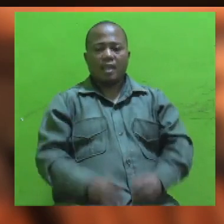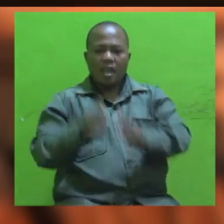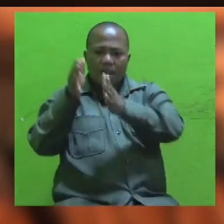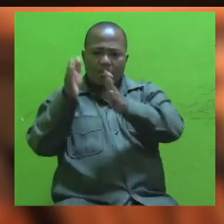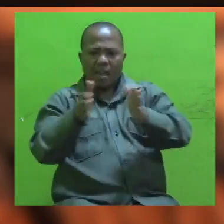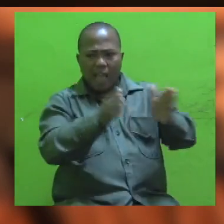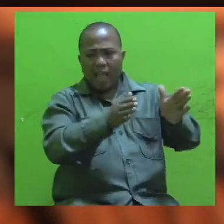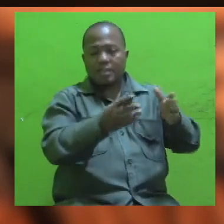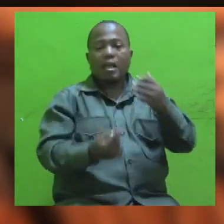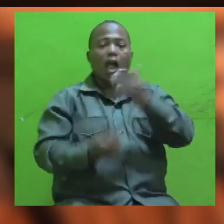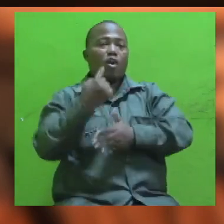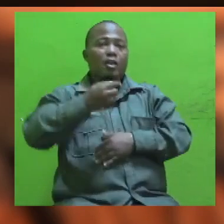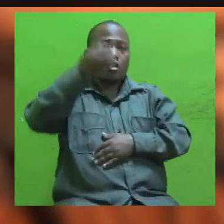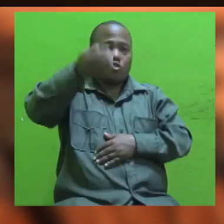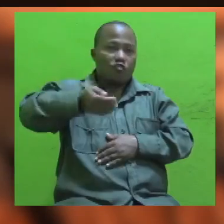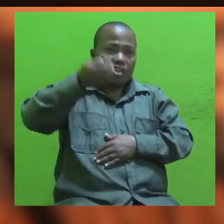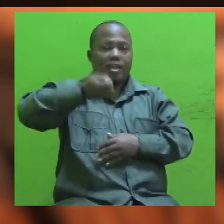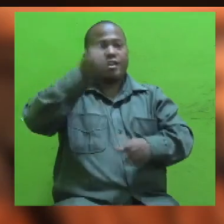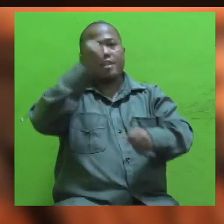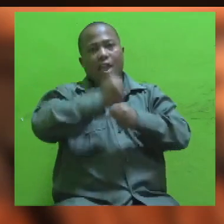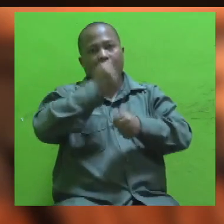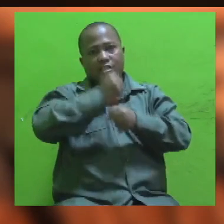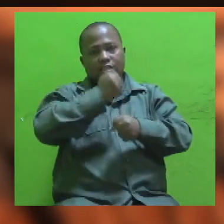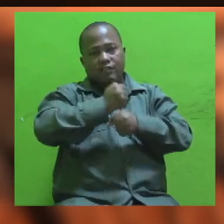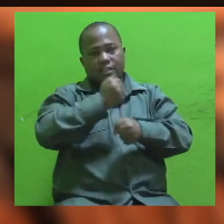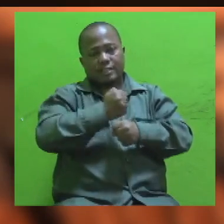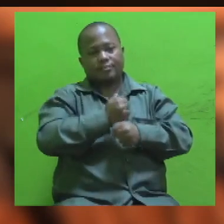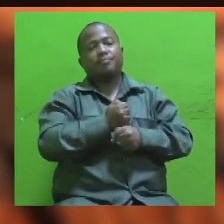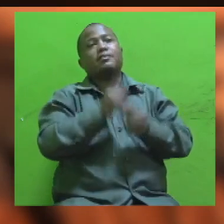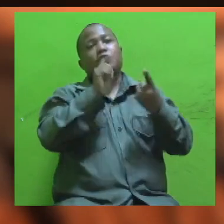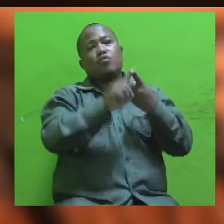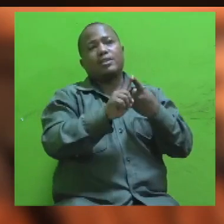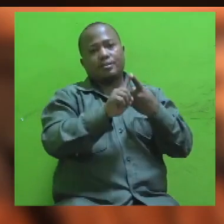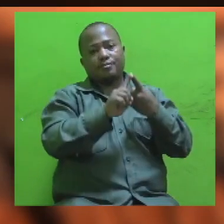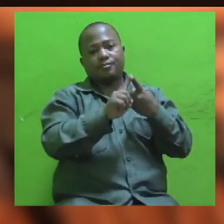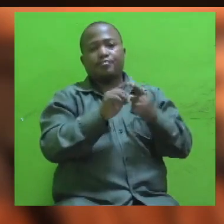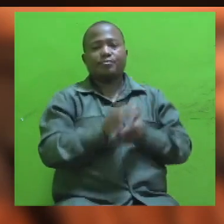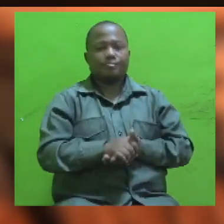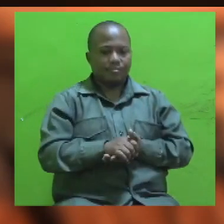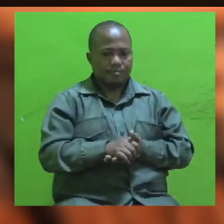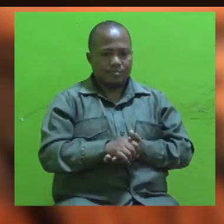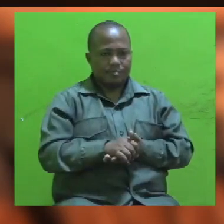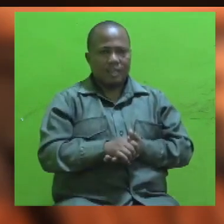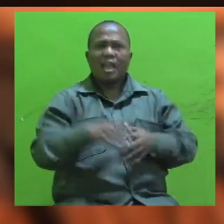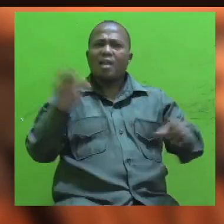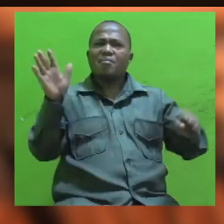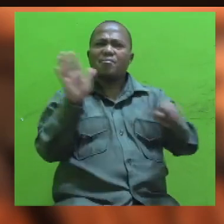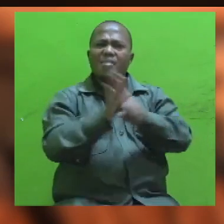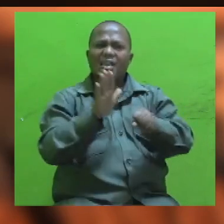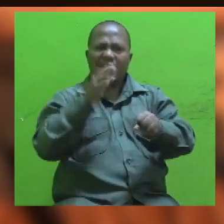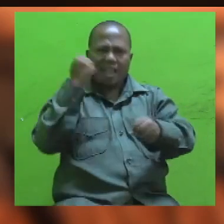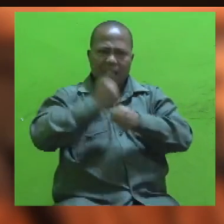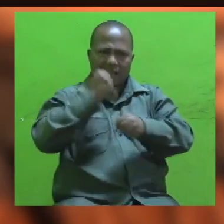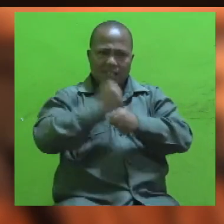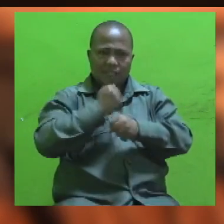and coordinating village activities. You see, planning and coordinating village activities. There are many activities in the village areas,